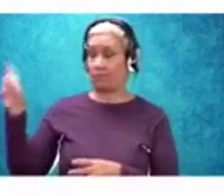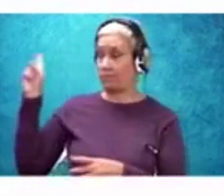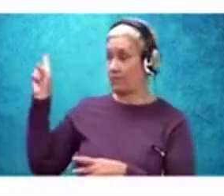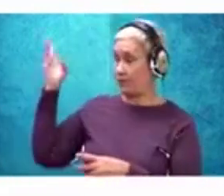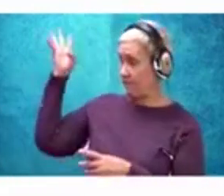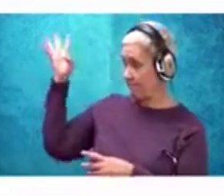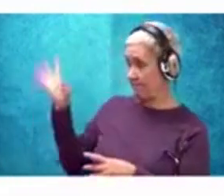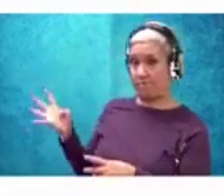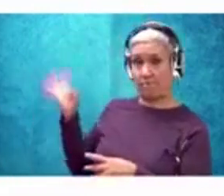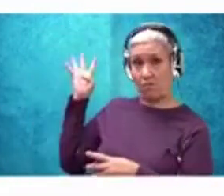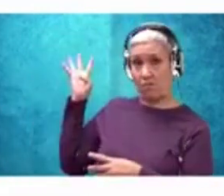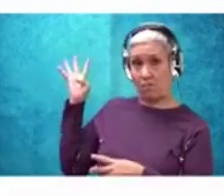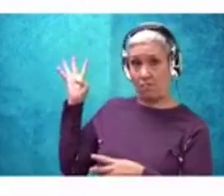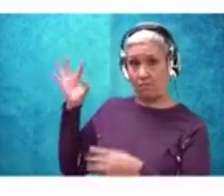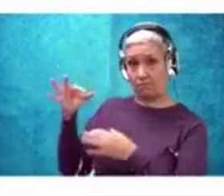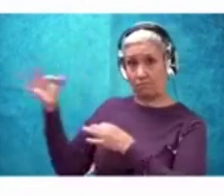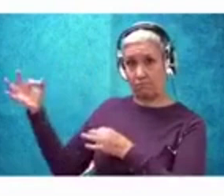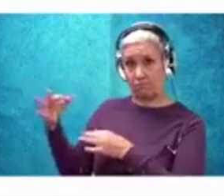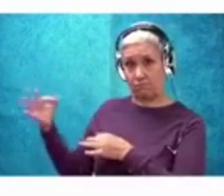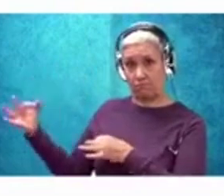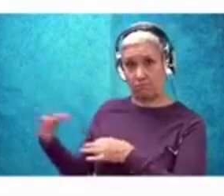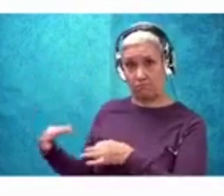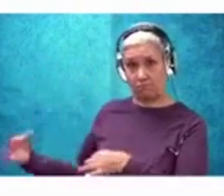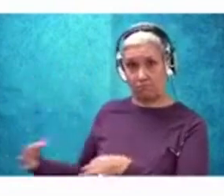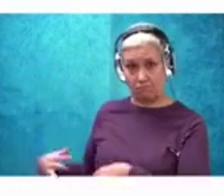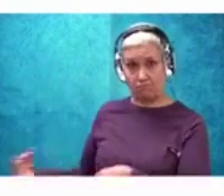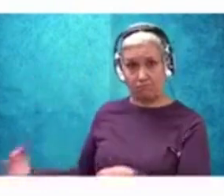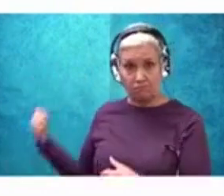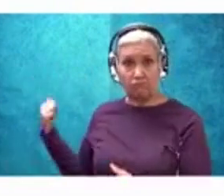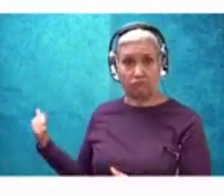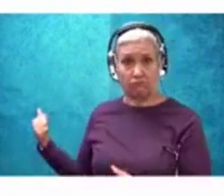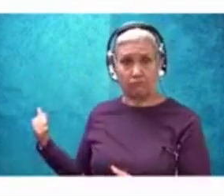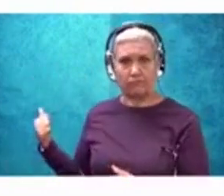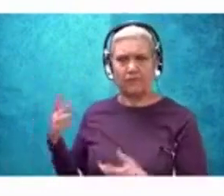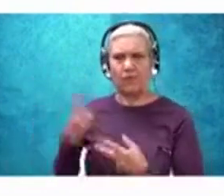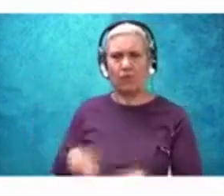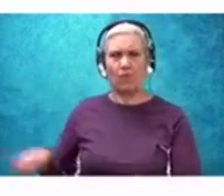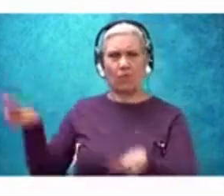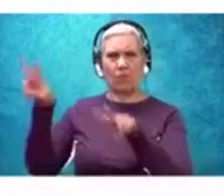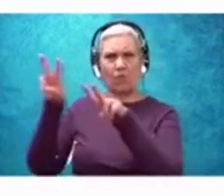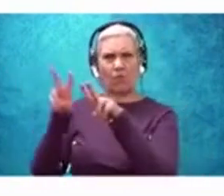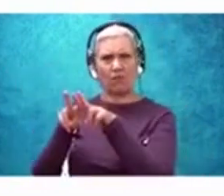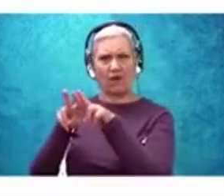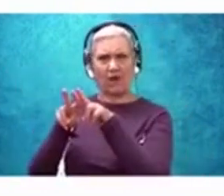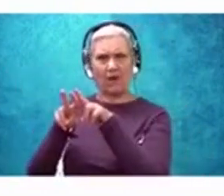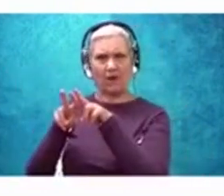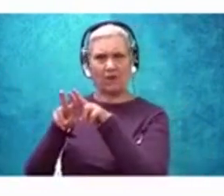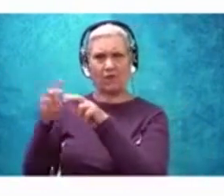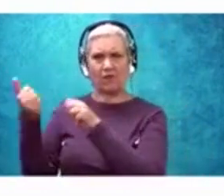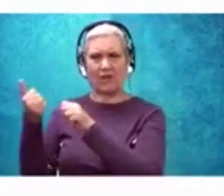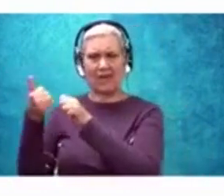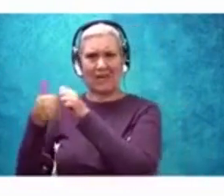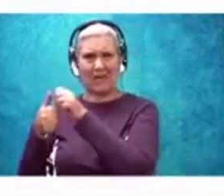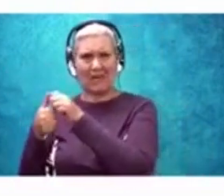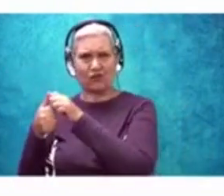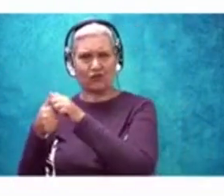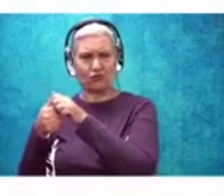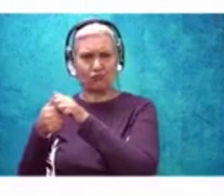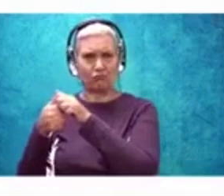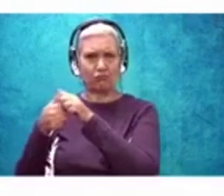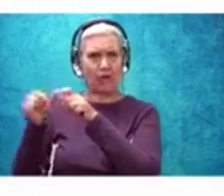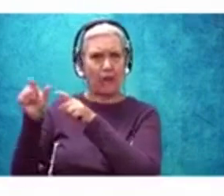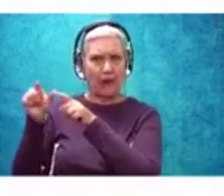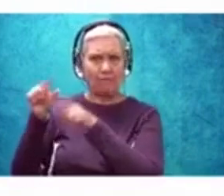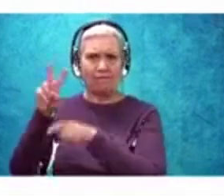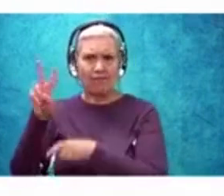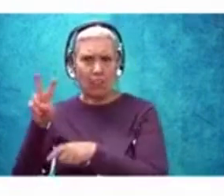four equations and think about what value each variable needs to be in order to make these equations true. So